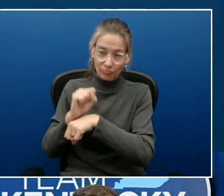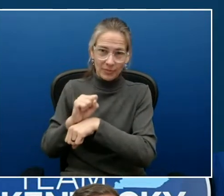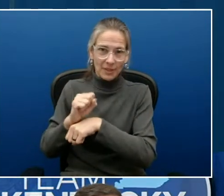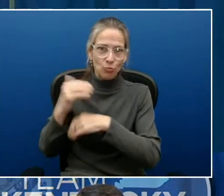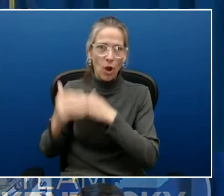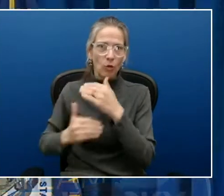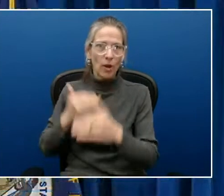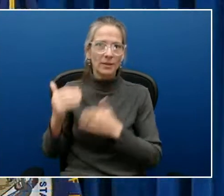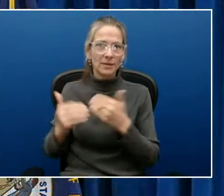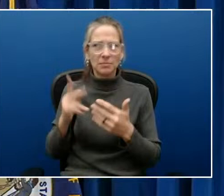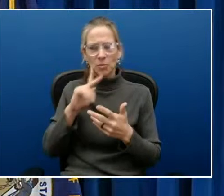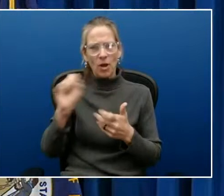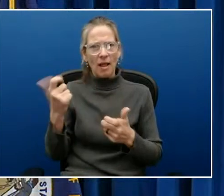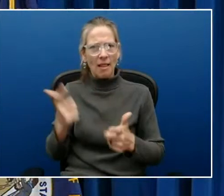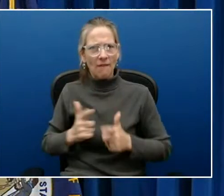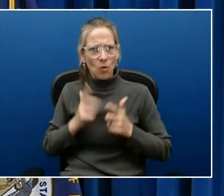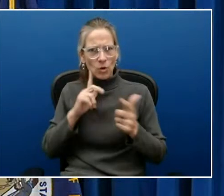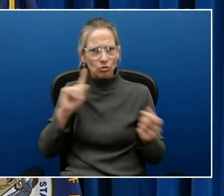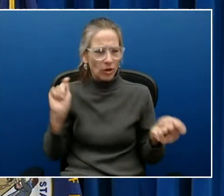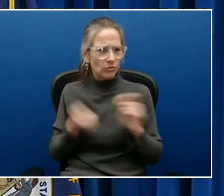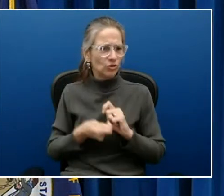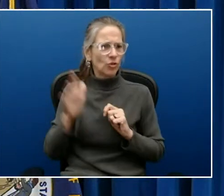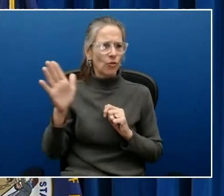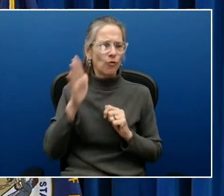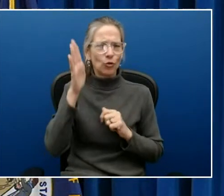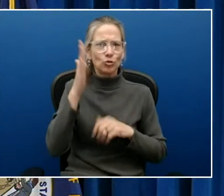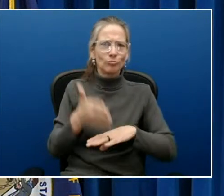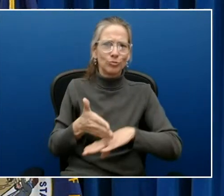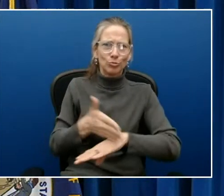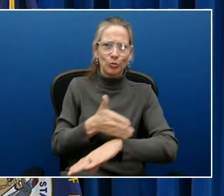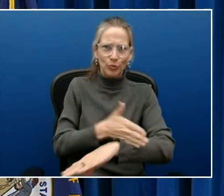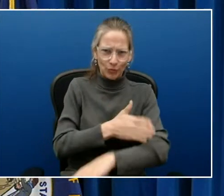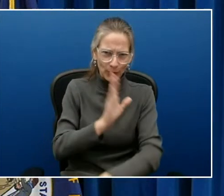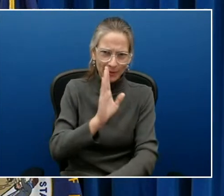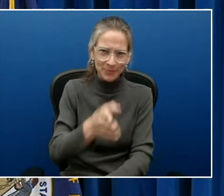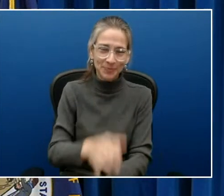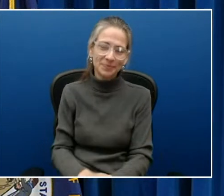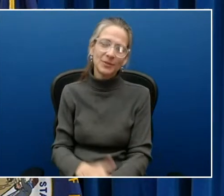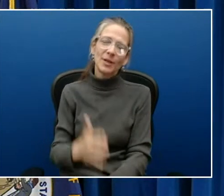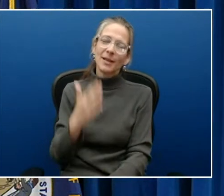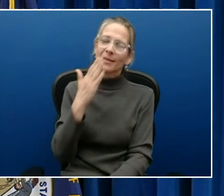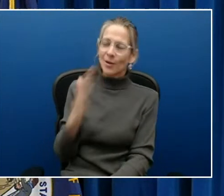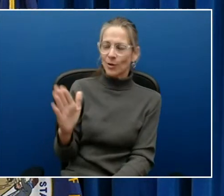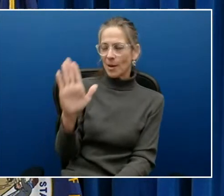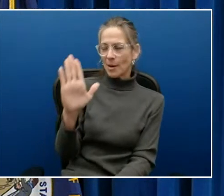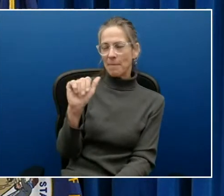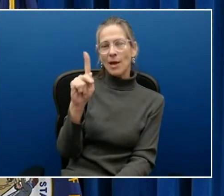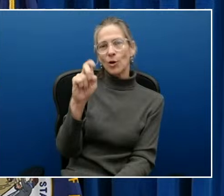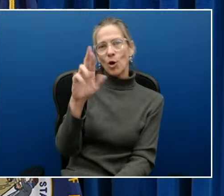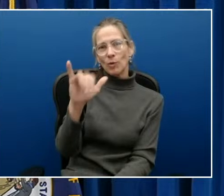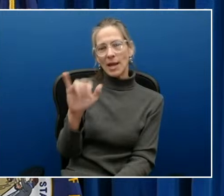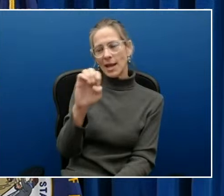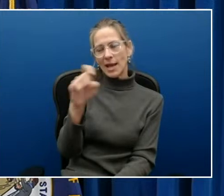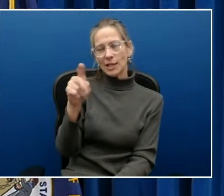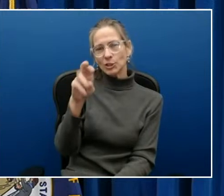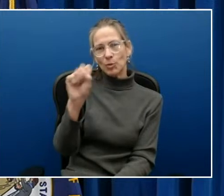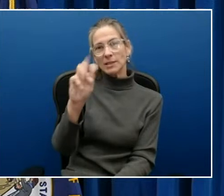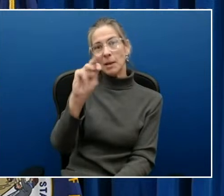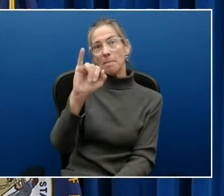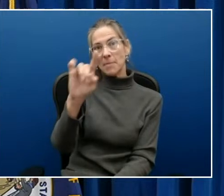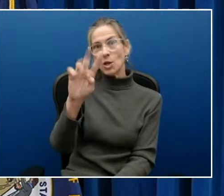and it means a better future for the region. So again, thank you to Bakery Express Midwest. This is also